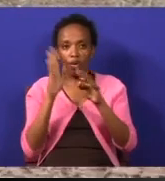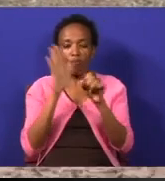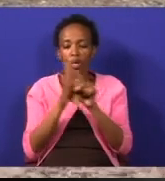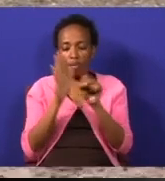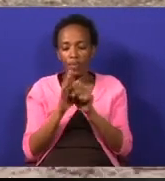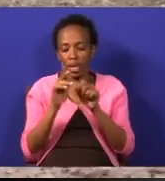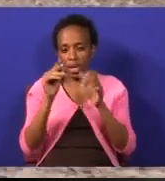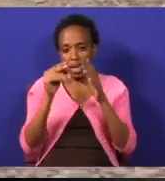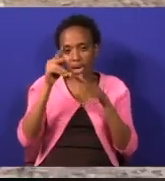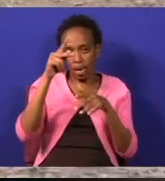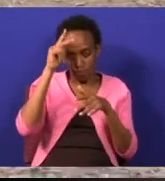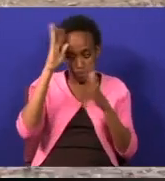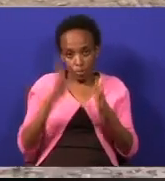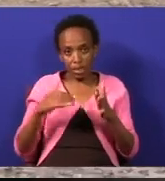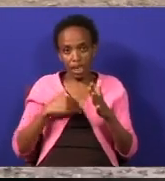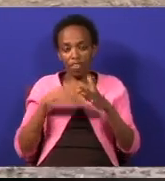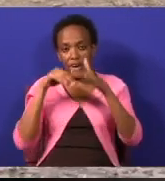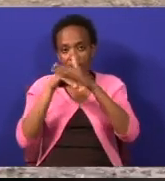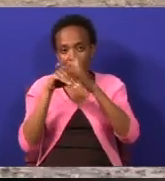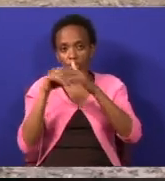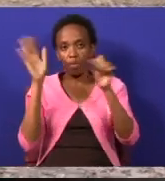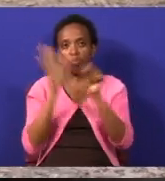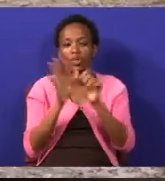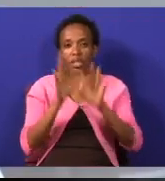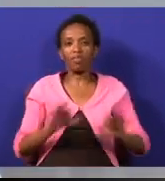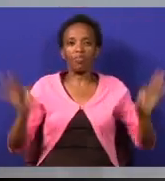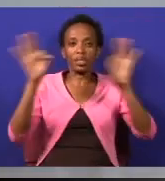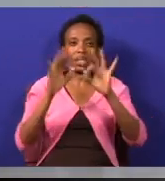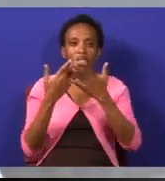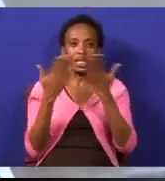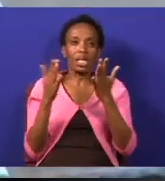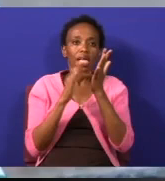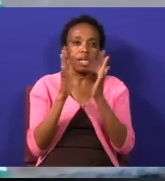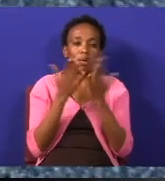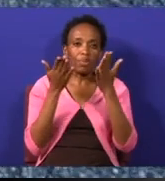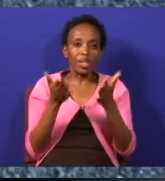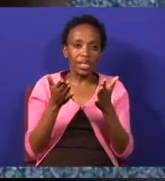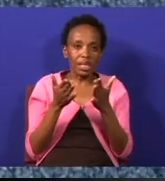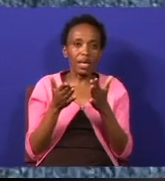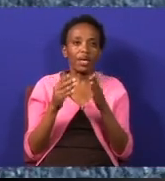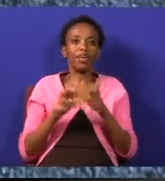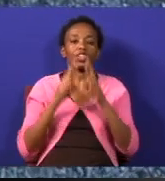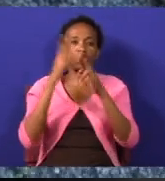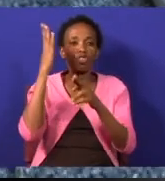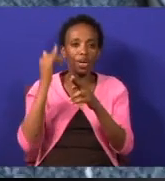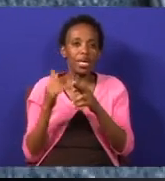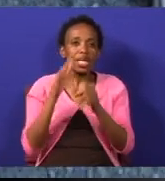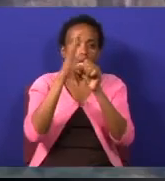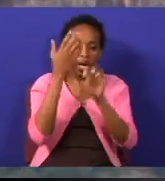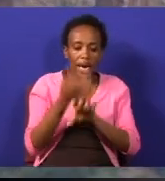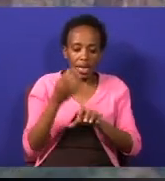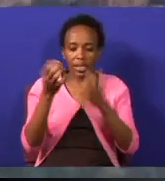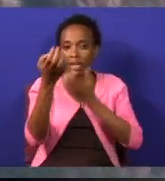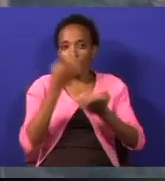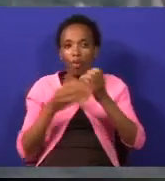students in the country still have no access to the most precious item, the Bible. This has largely been as a result of the harsh economic times being